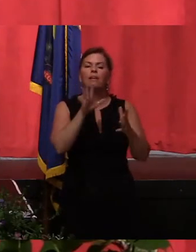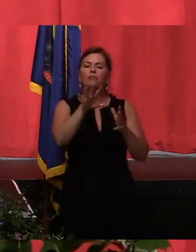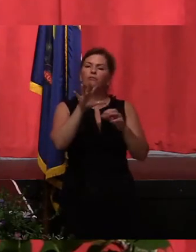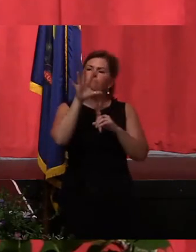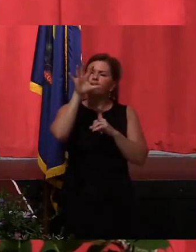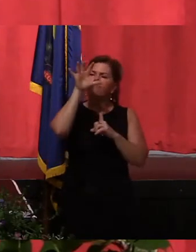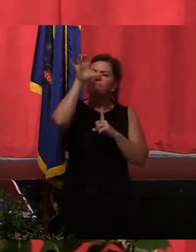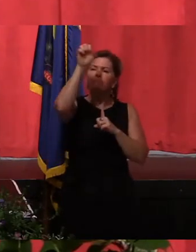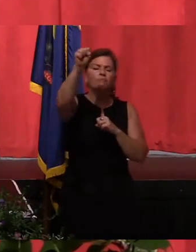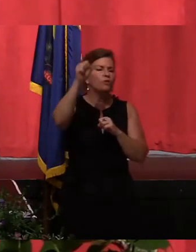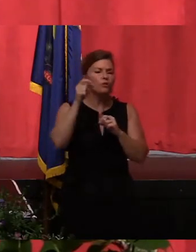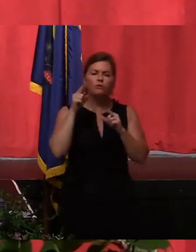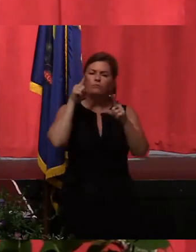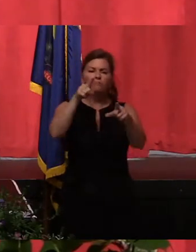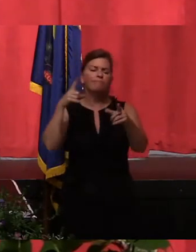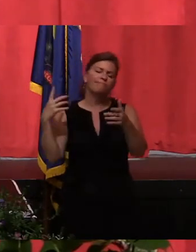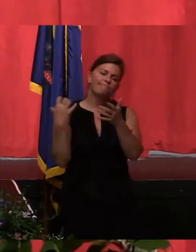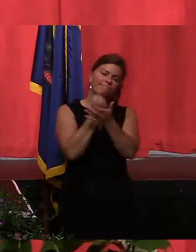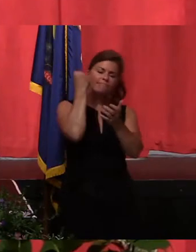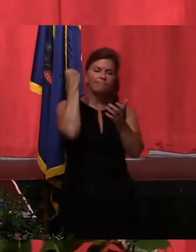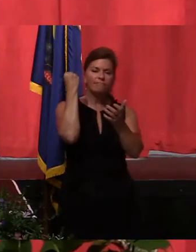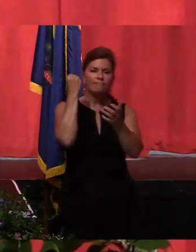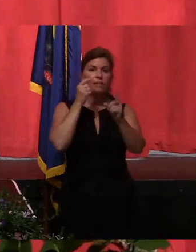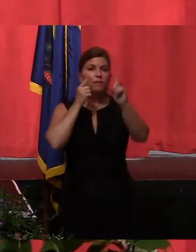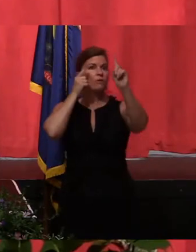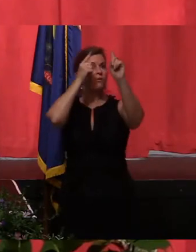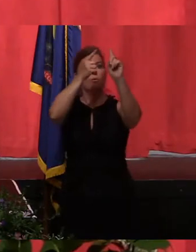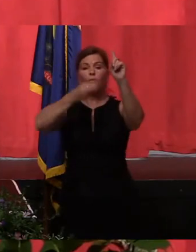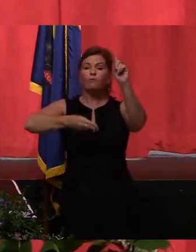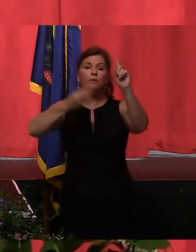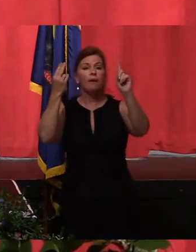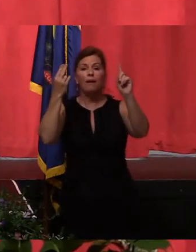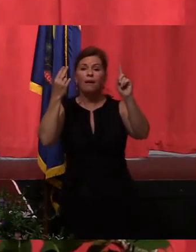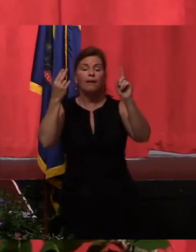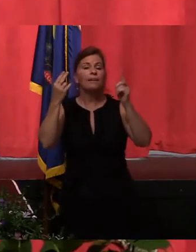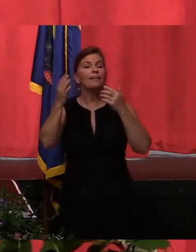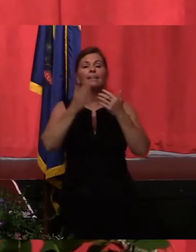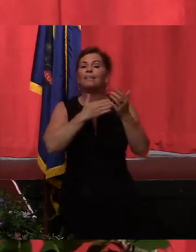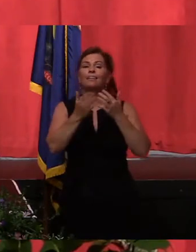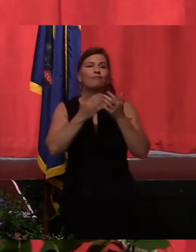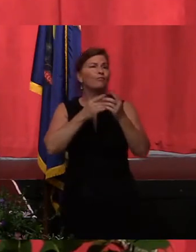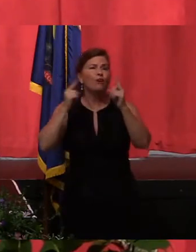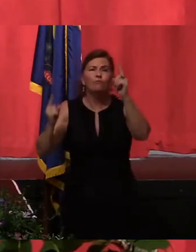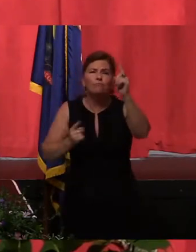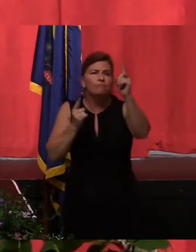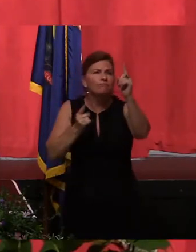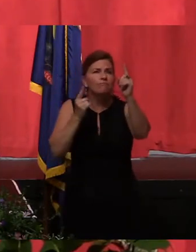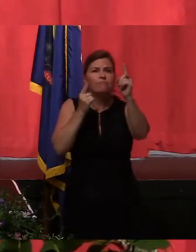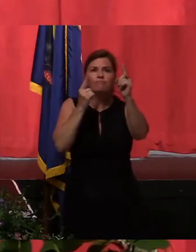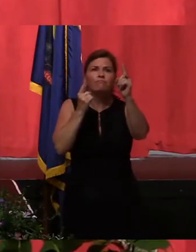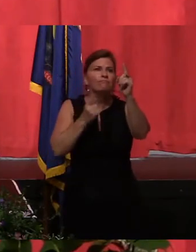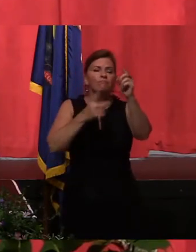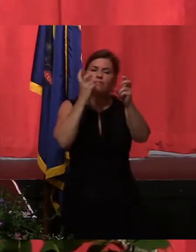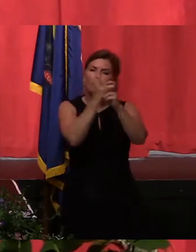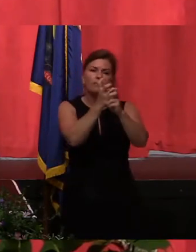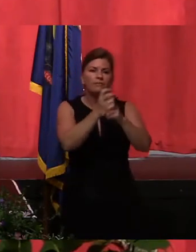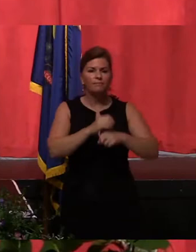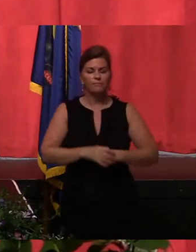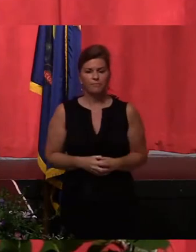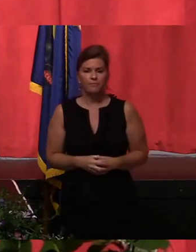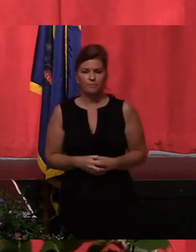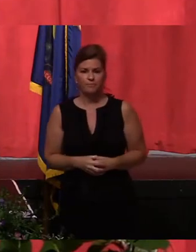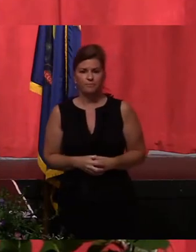grasp. Let your aims be high, even though fulfillment may seem impossible. What you